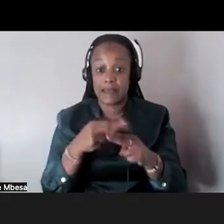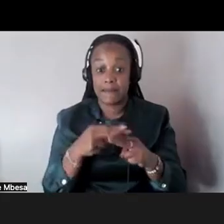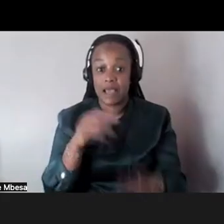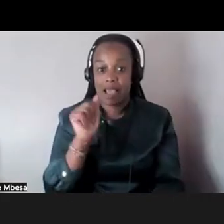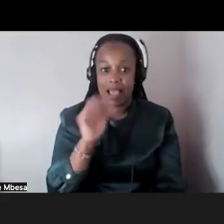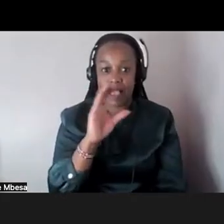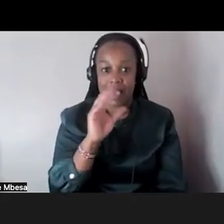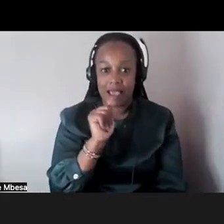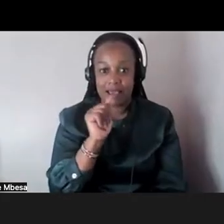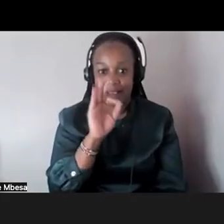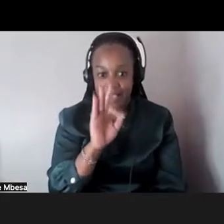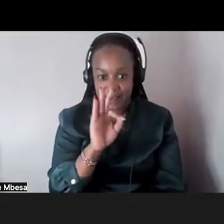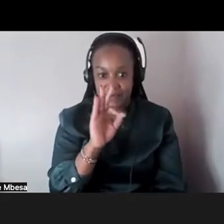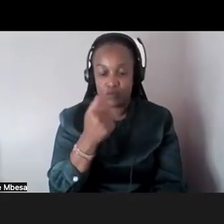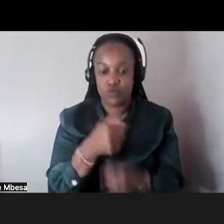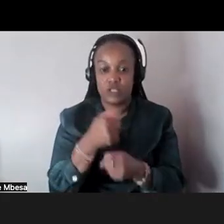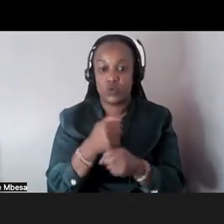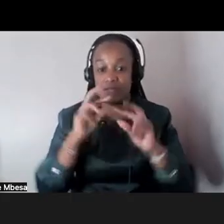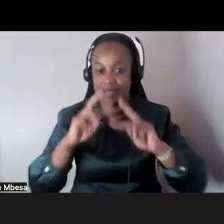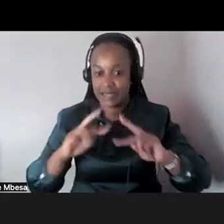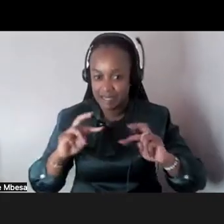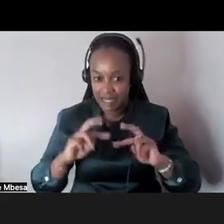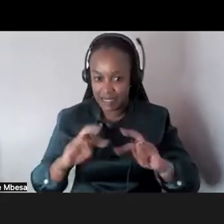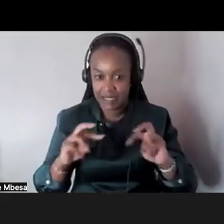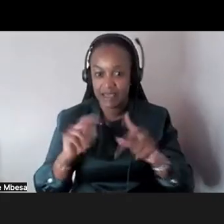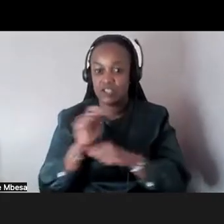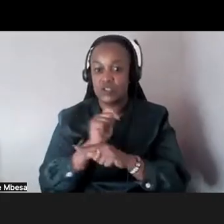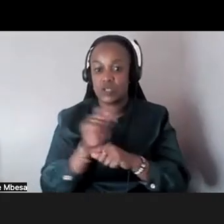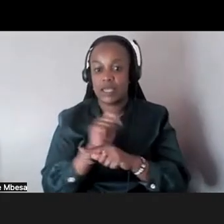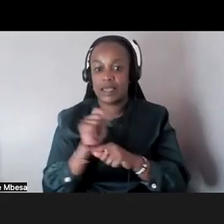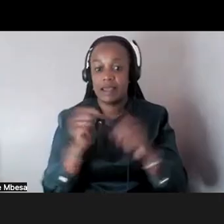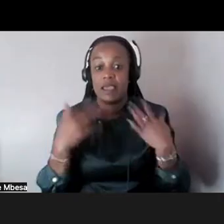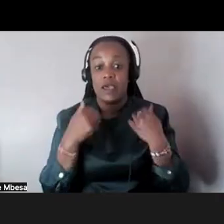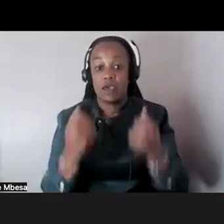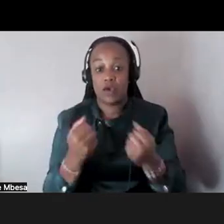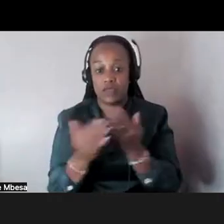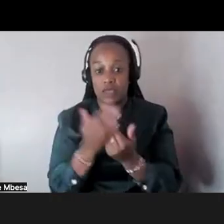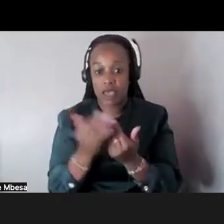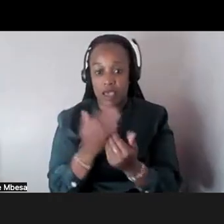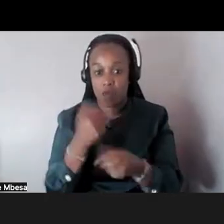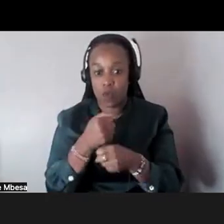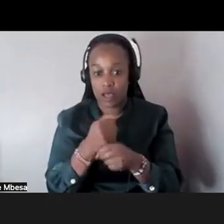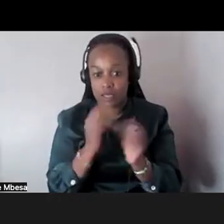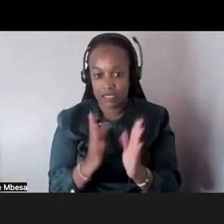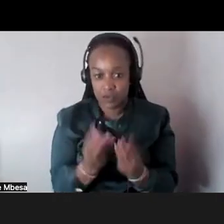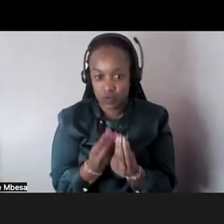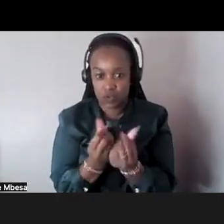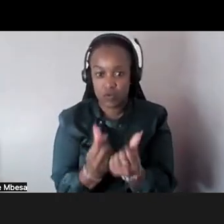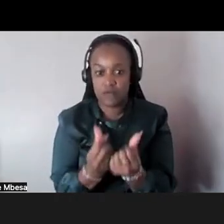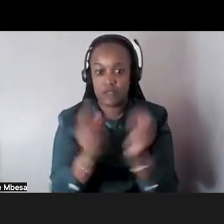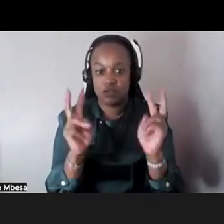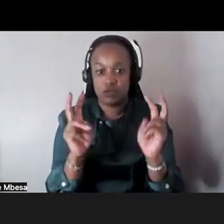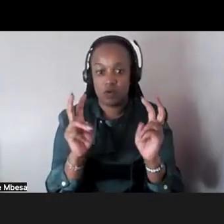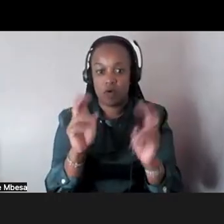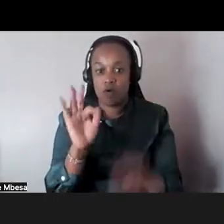we conduct research and train healthcare workers to be able to respond to FGM through prevention